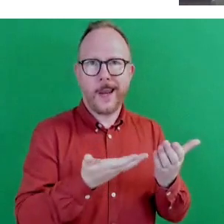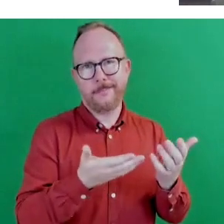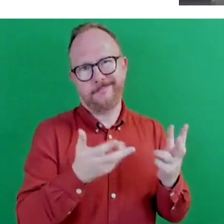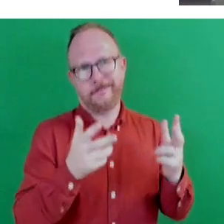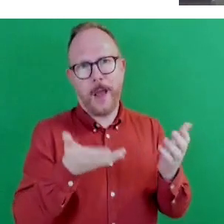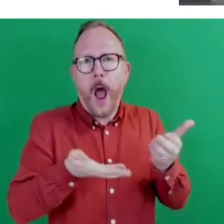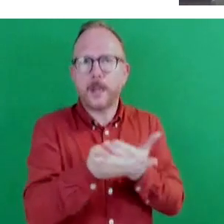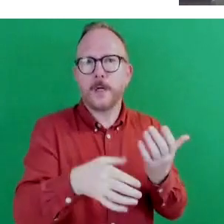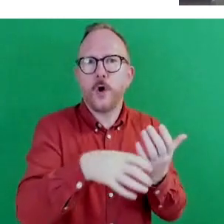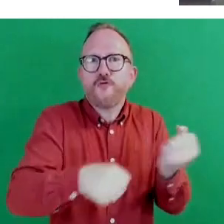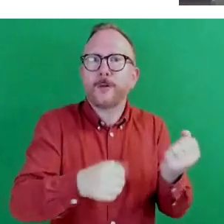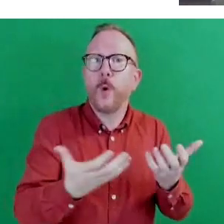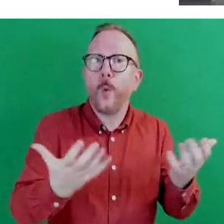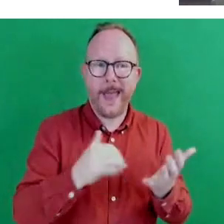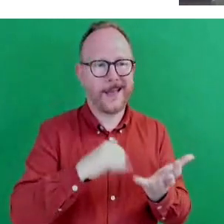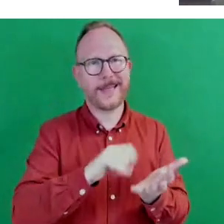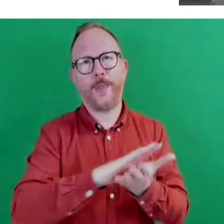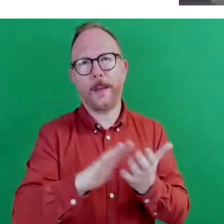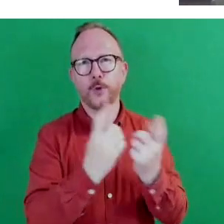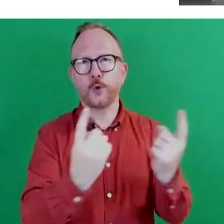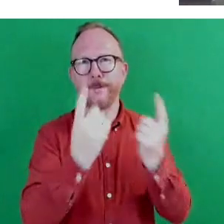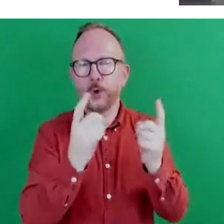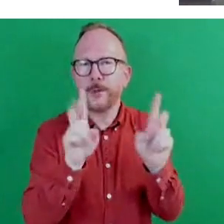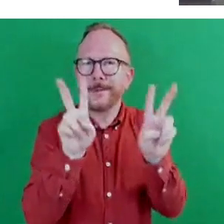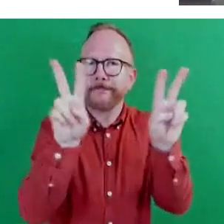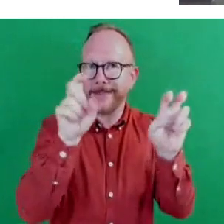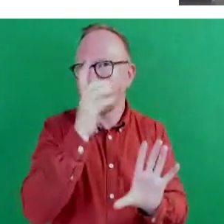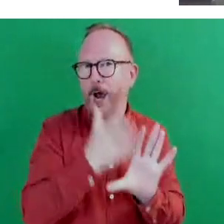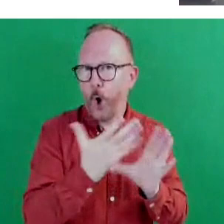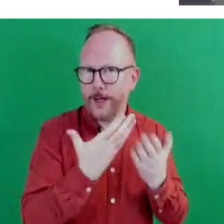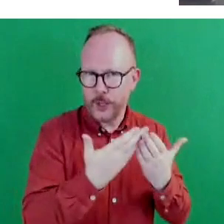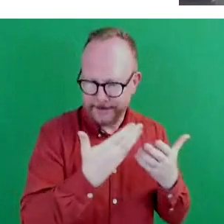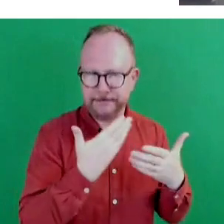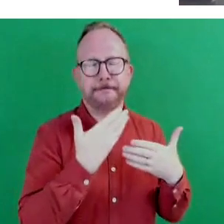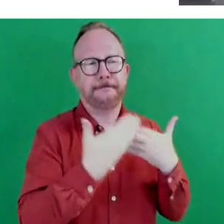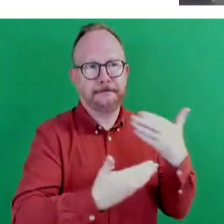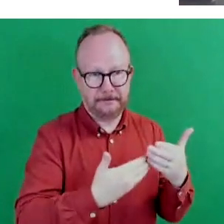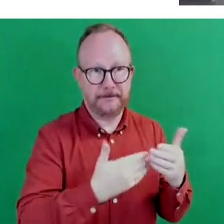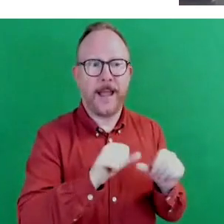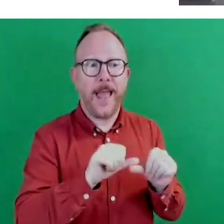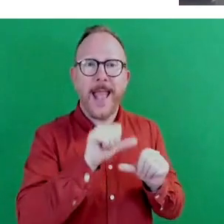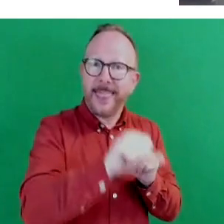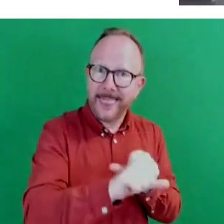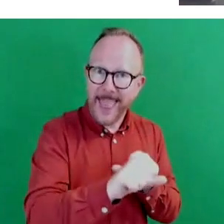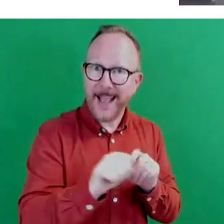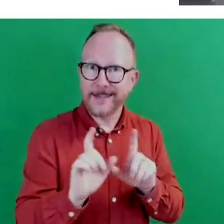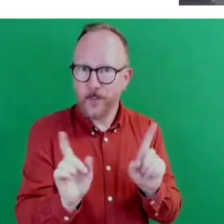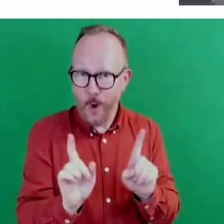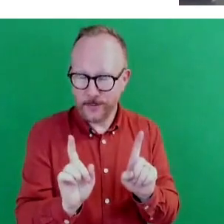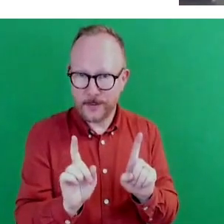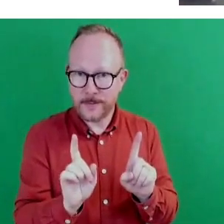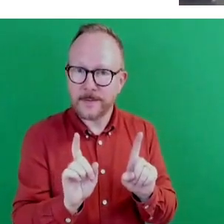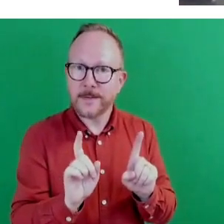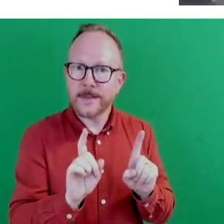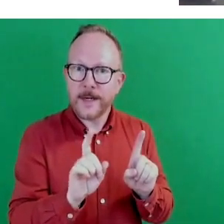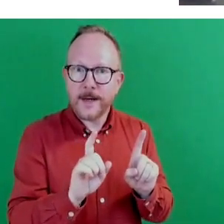Southampton Uni in psychology. Following that, I then was kind of continuing to work within